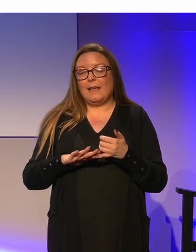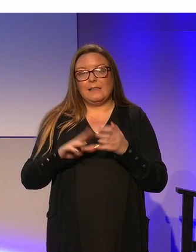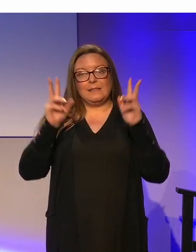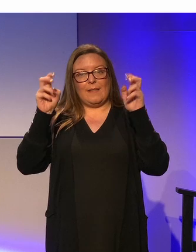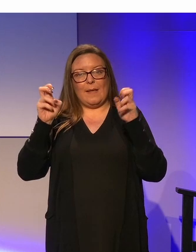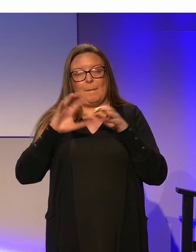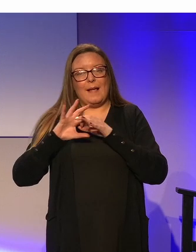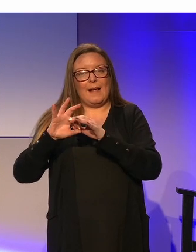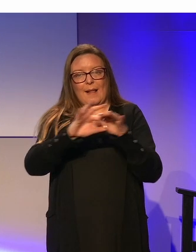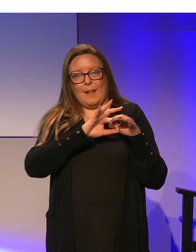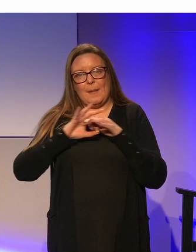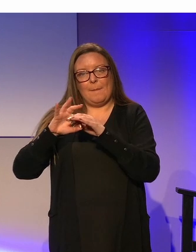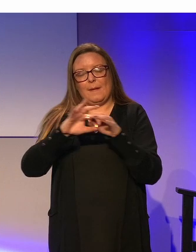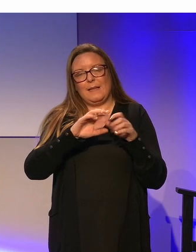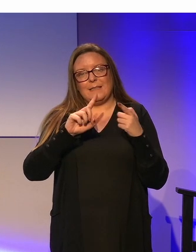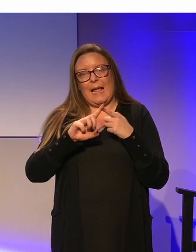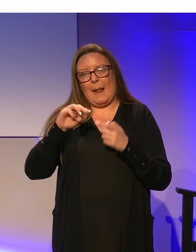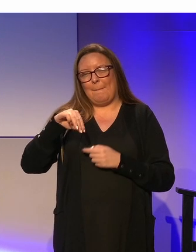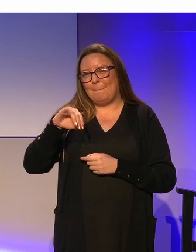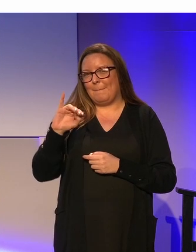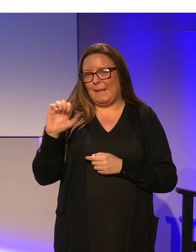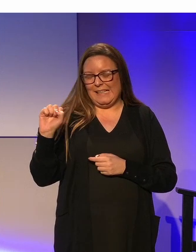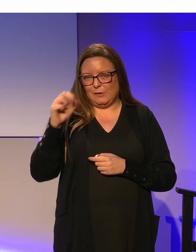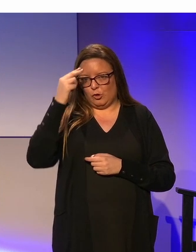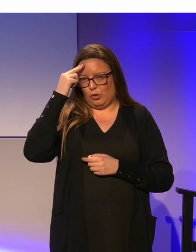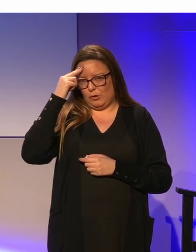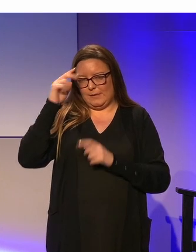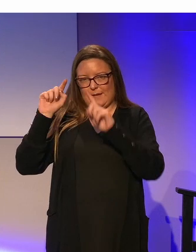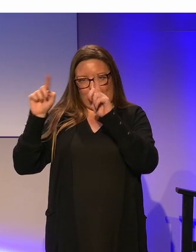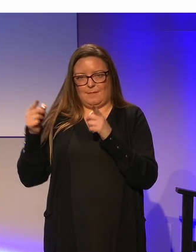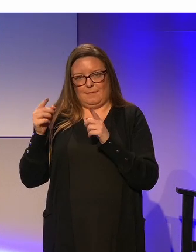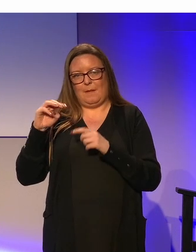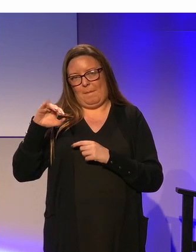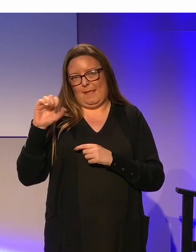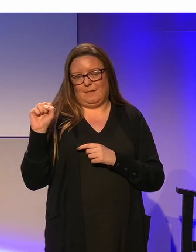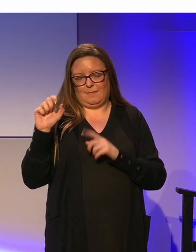called collaboration and misunderstanding, with the miss in brackets.